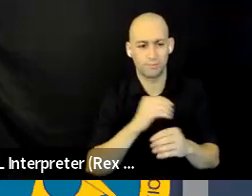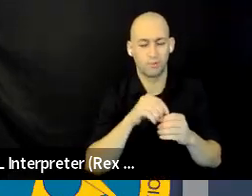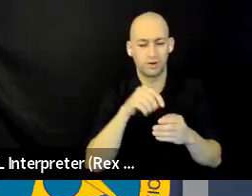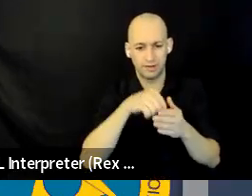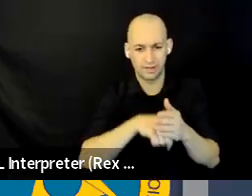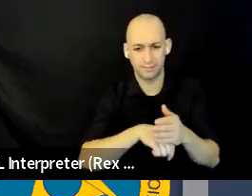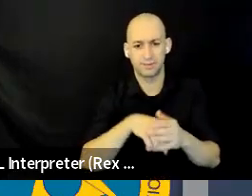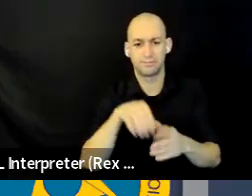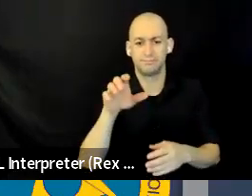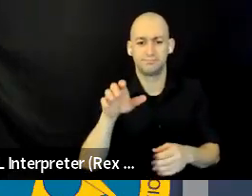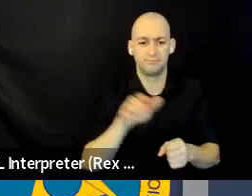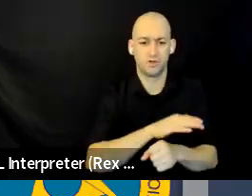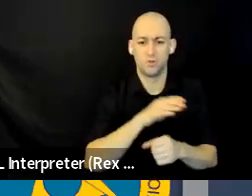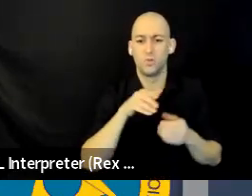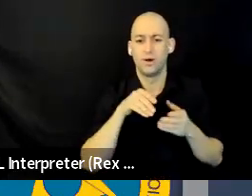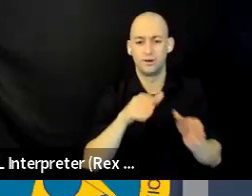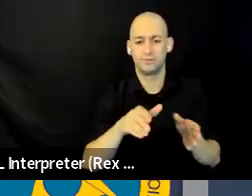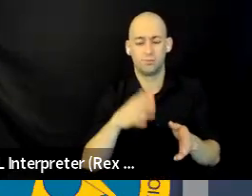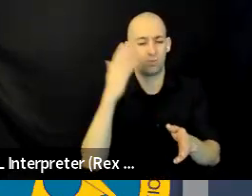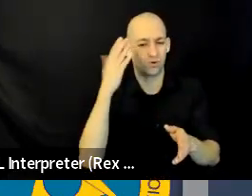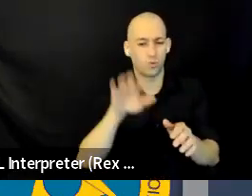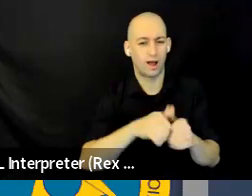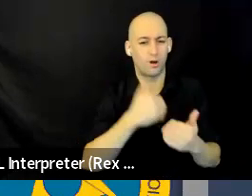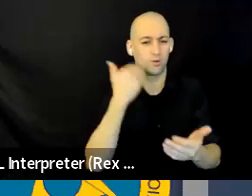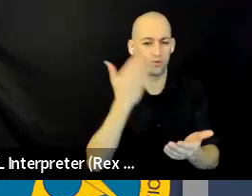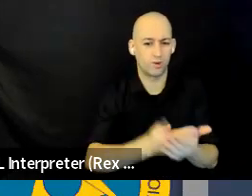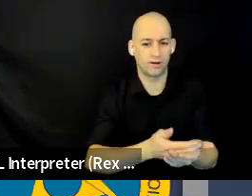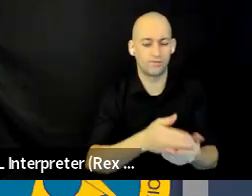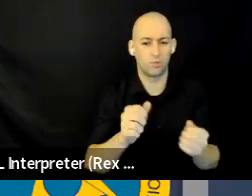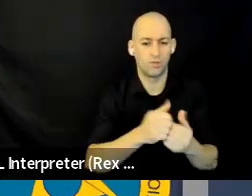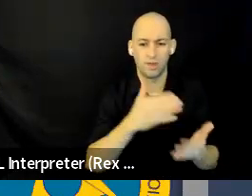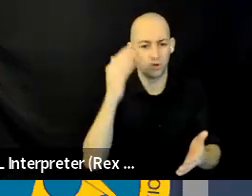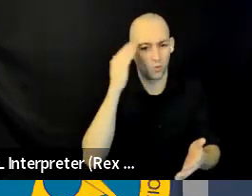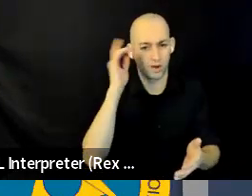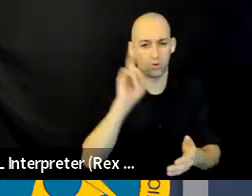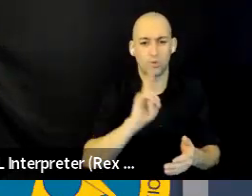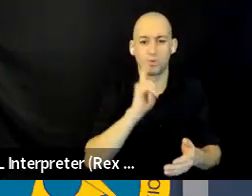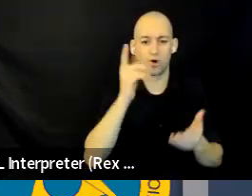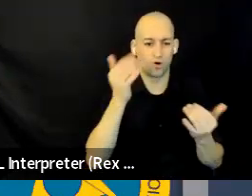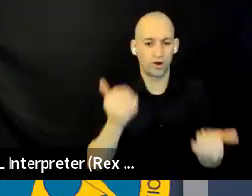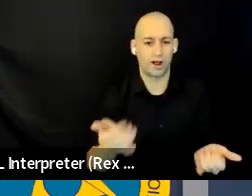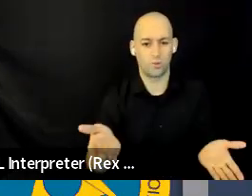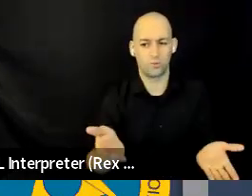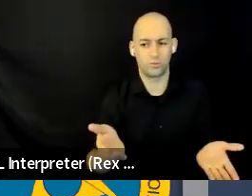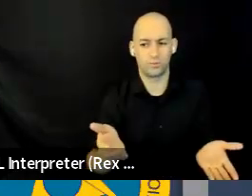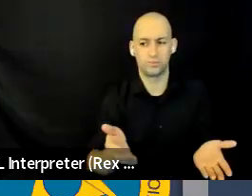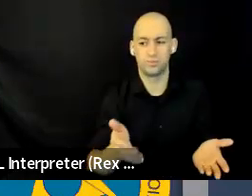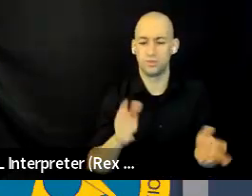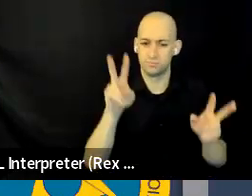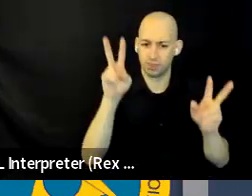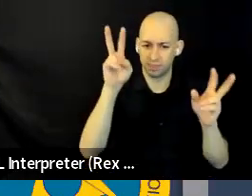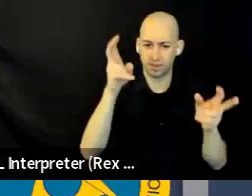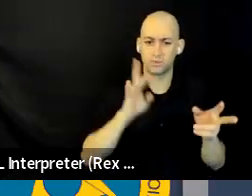way. And we don't know how to get to where we want to go without knowing where we are, right? And that is actually a theme that's been talked about throughout